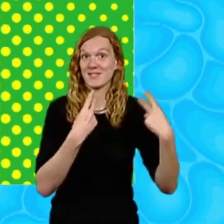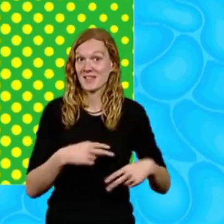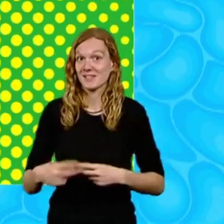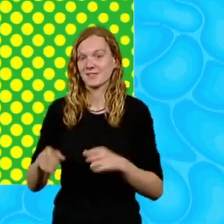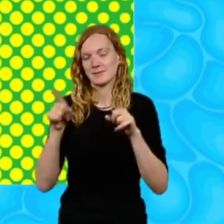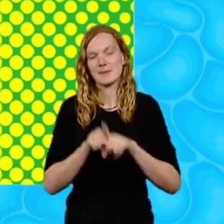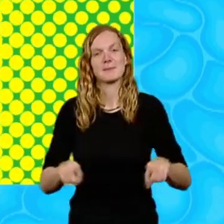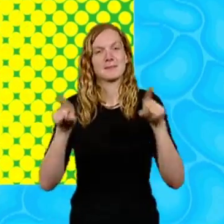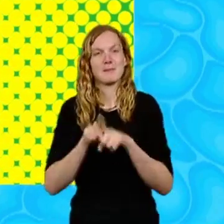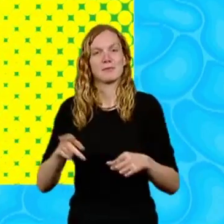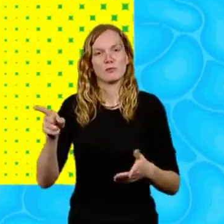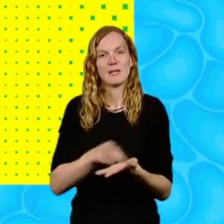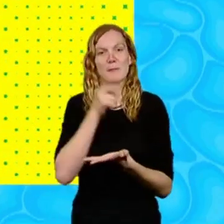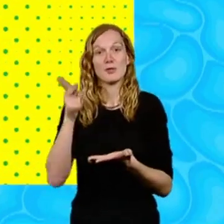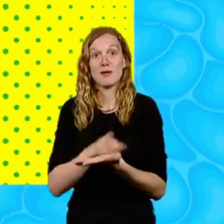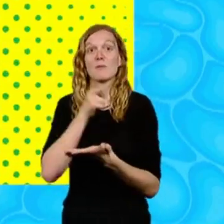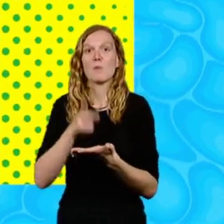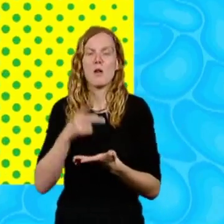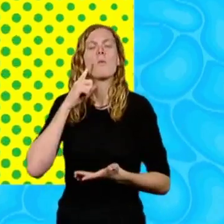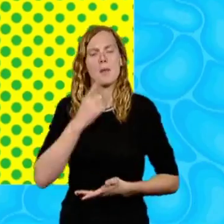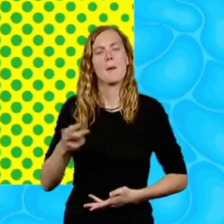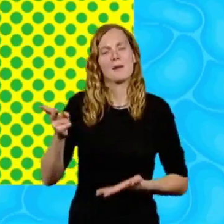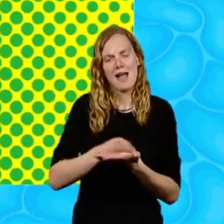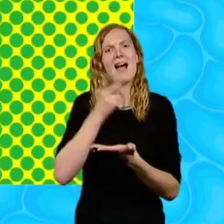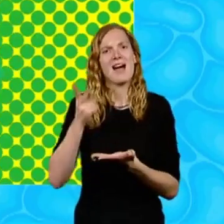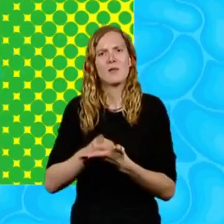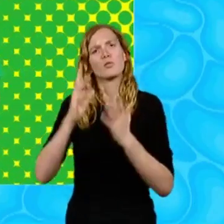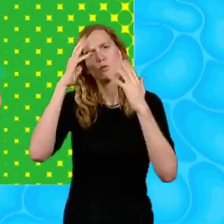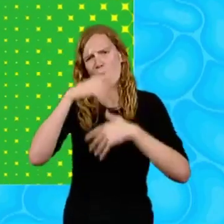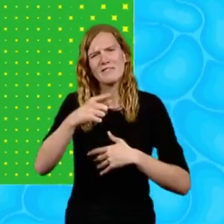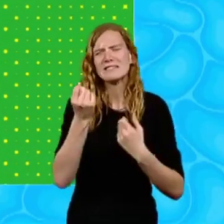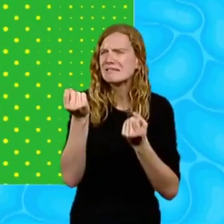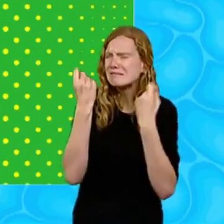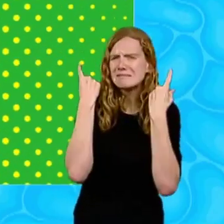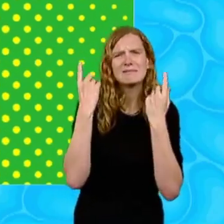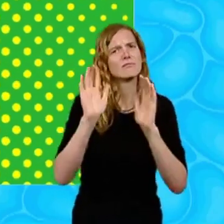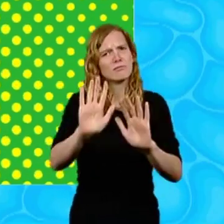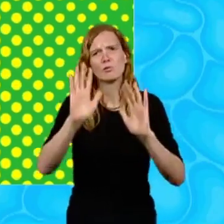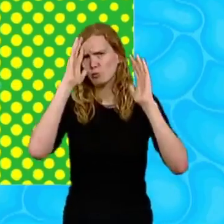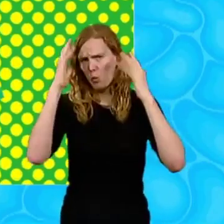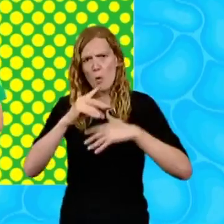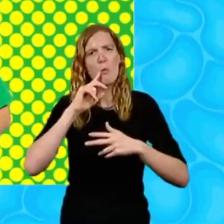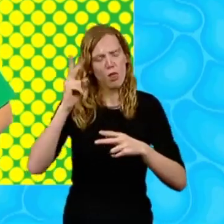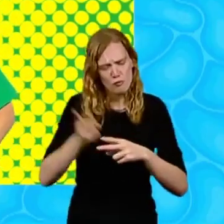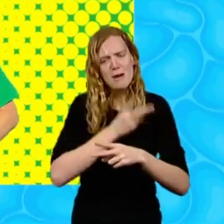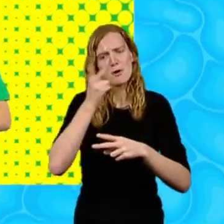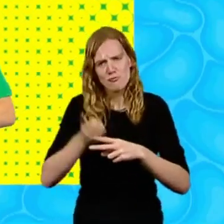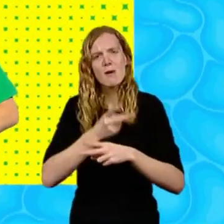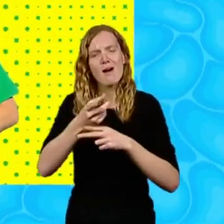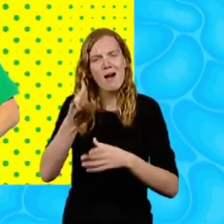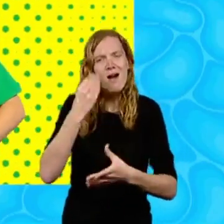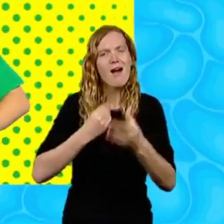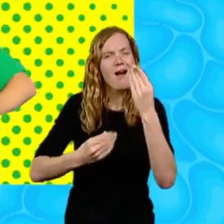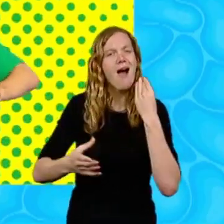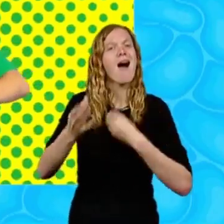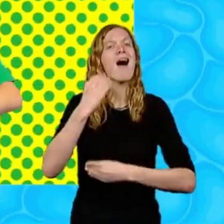it'll be coming back again and again. So don't worry if you didn't get it right the first time. I'm sure you will once you've heard it a few more times. Right